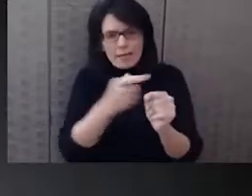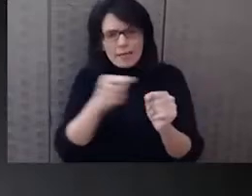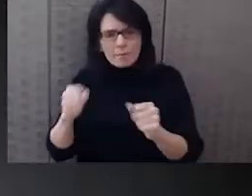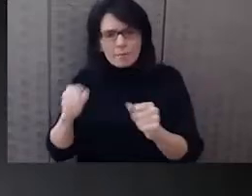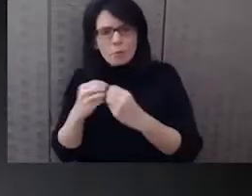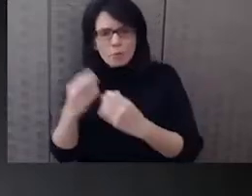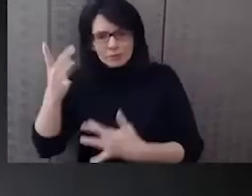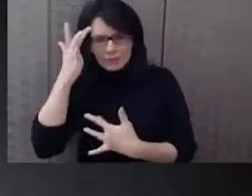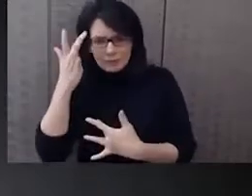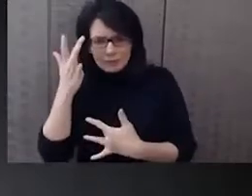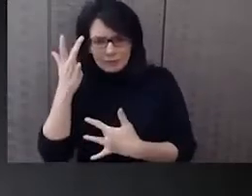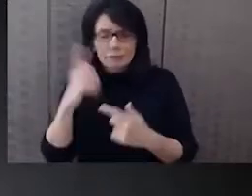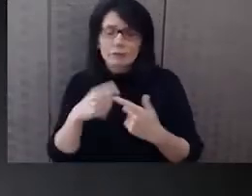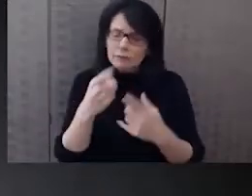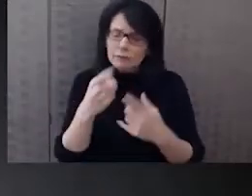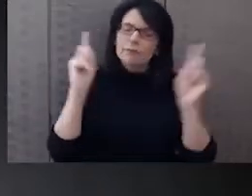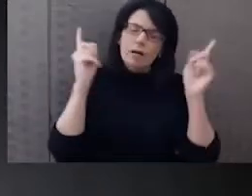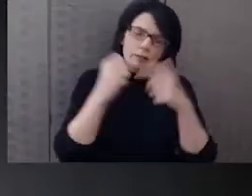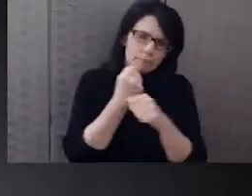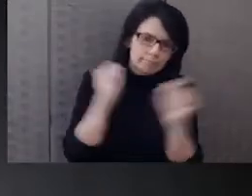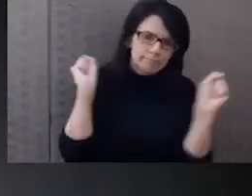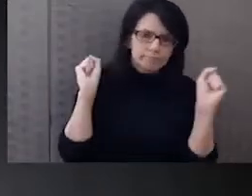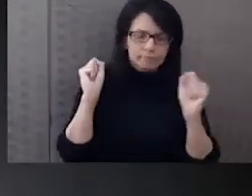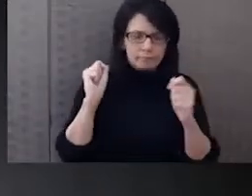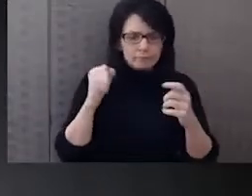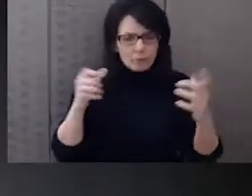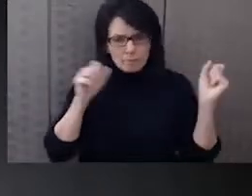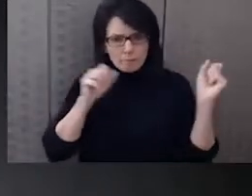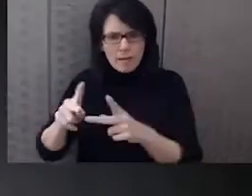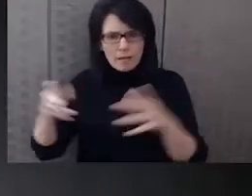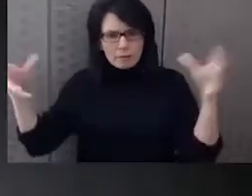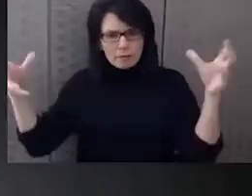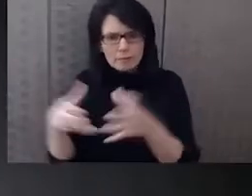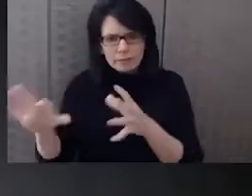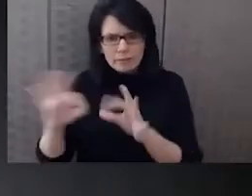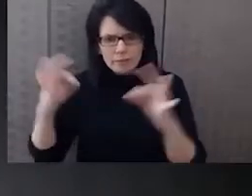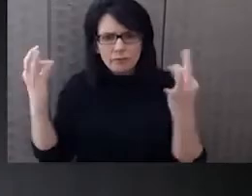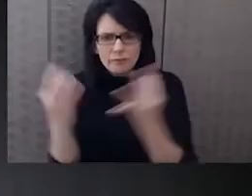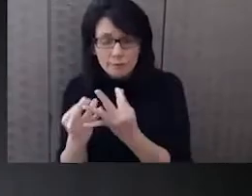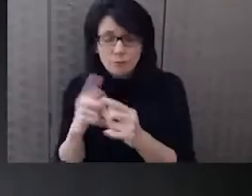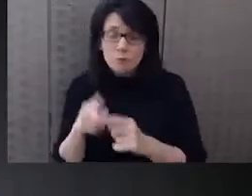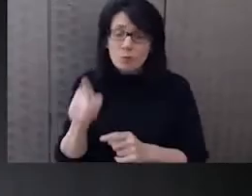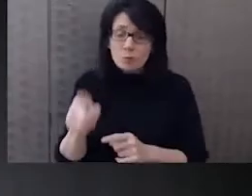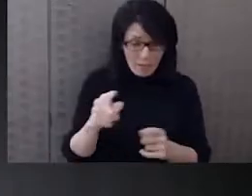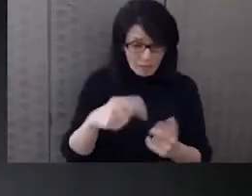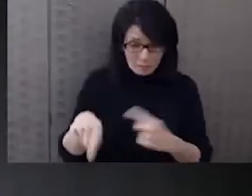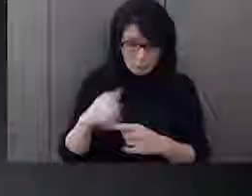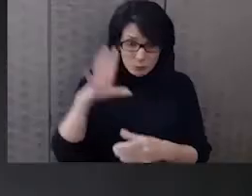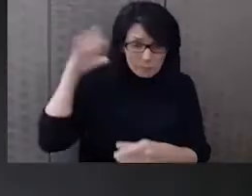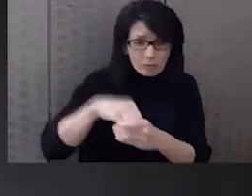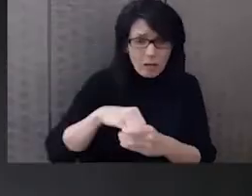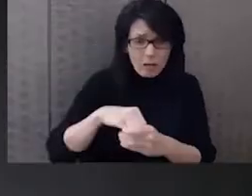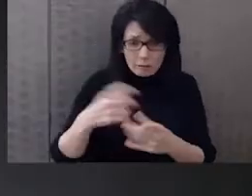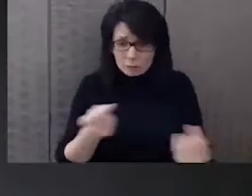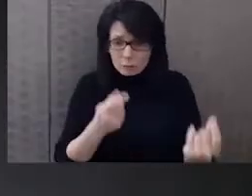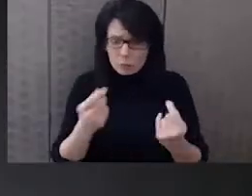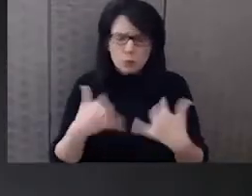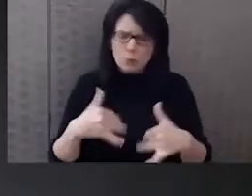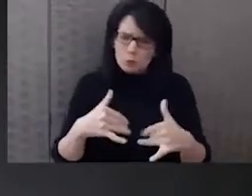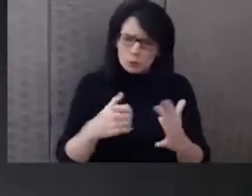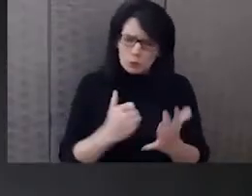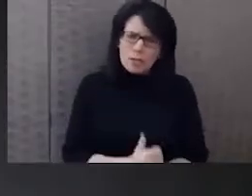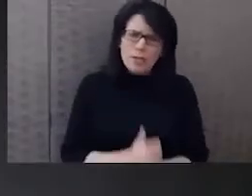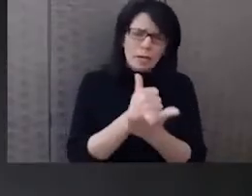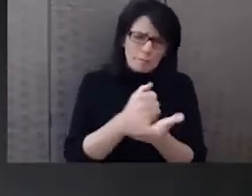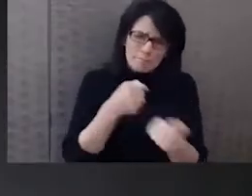his freedom and was reunited with his family, and I think that the evaluation that we did was really essential to that. We know that there's this